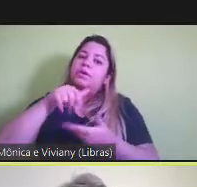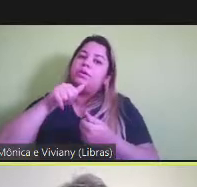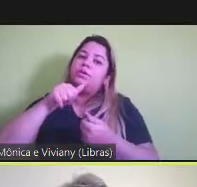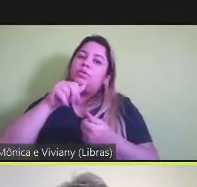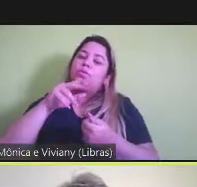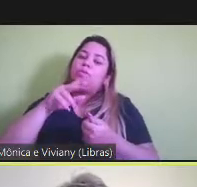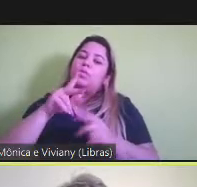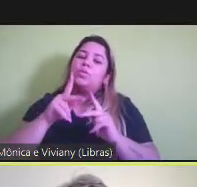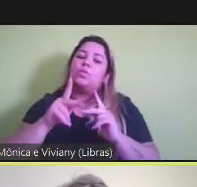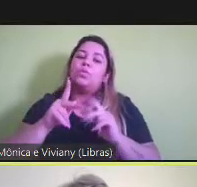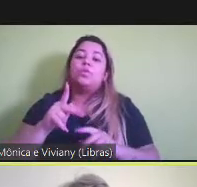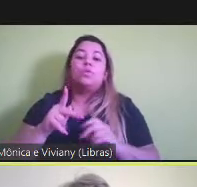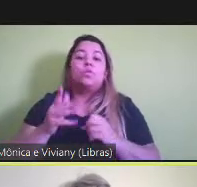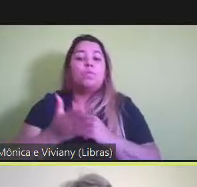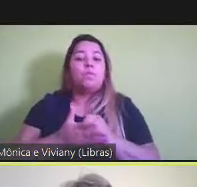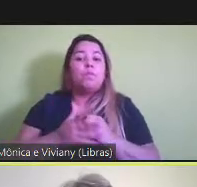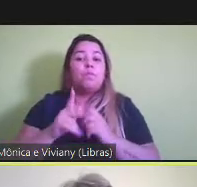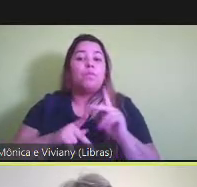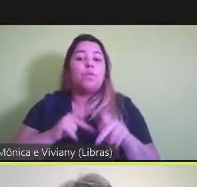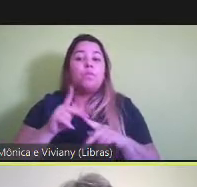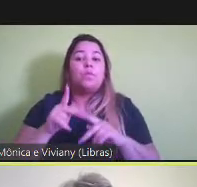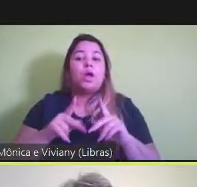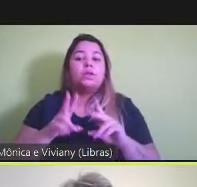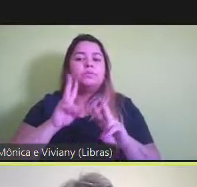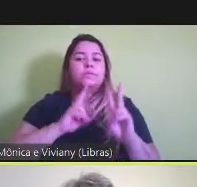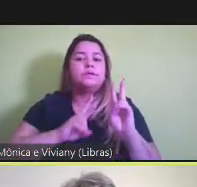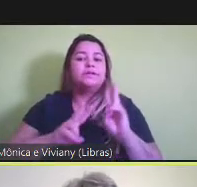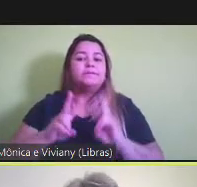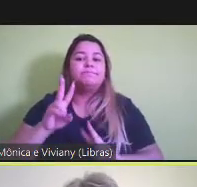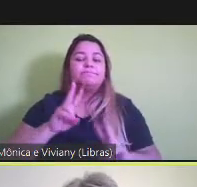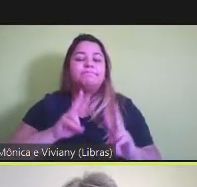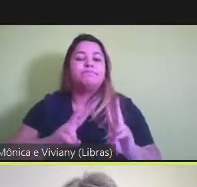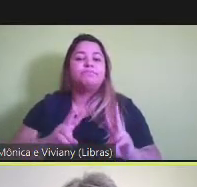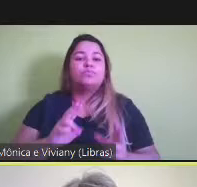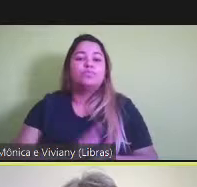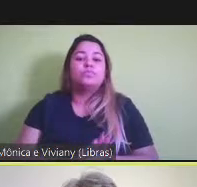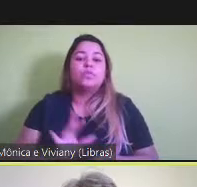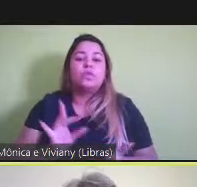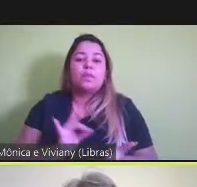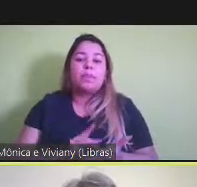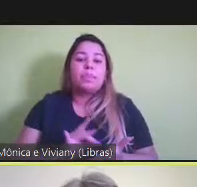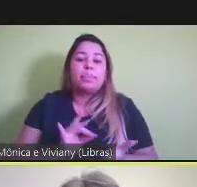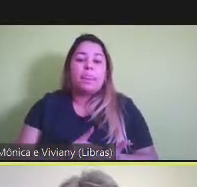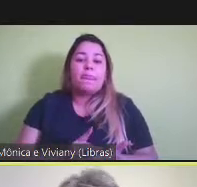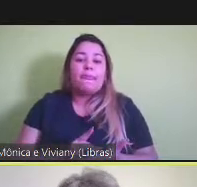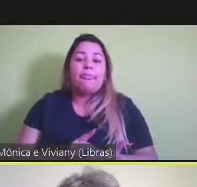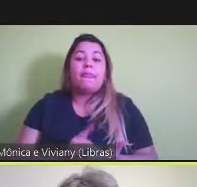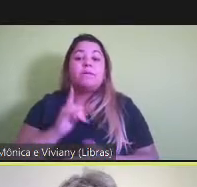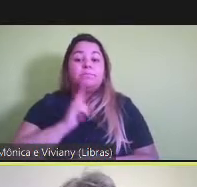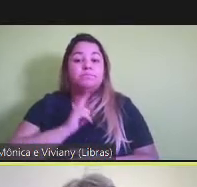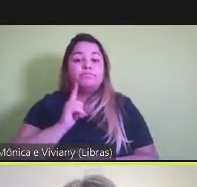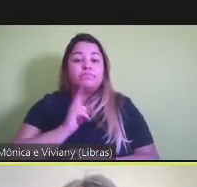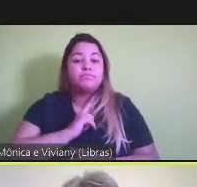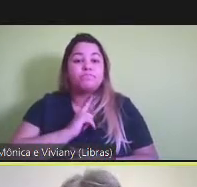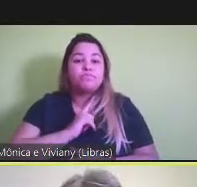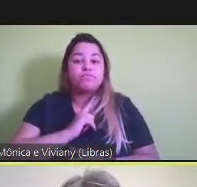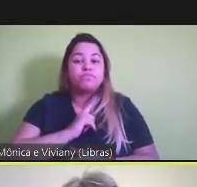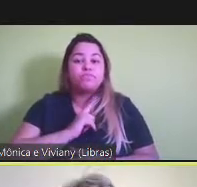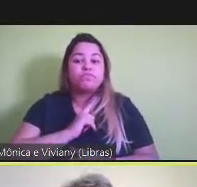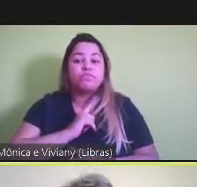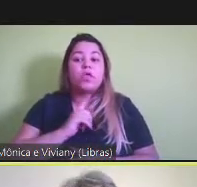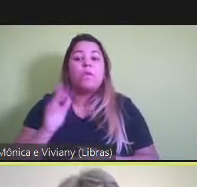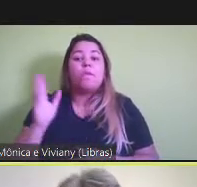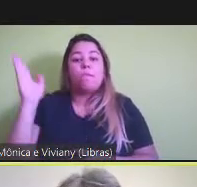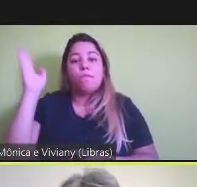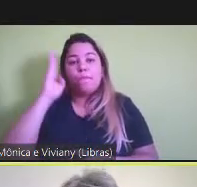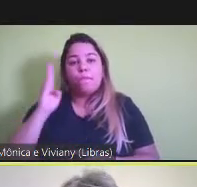this universe, which is the popular one, and I'll try to find within this reality that we have